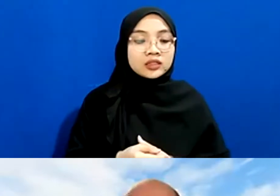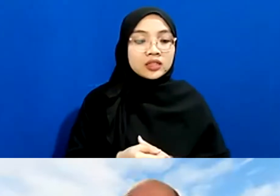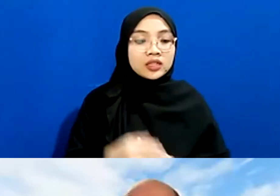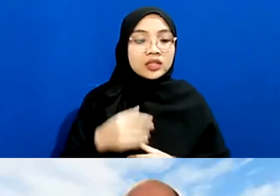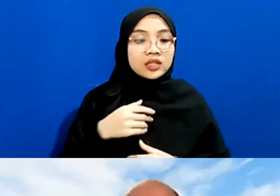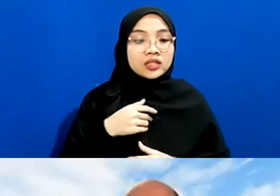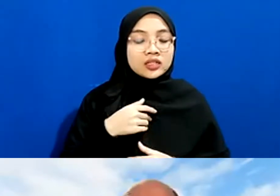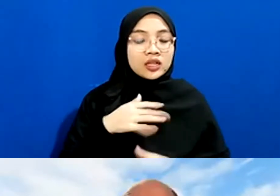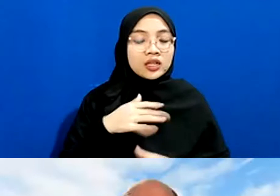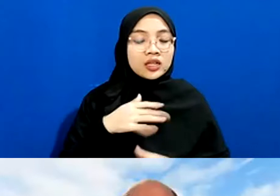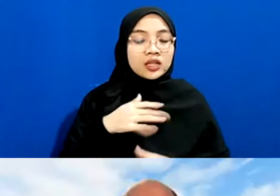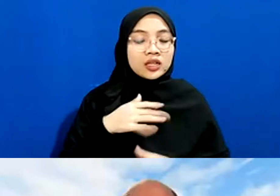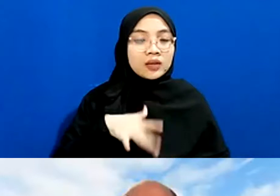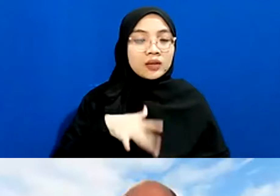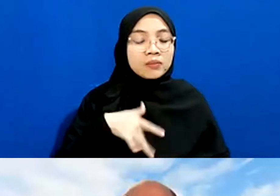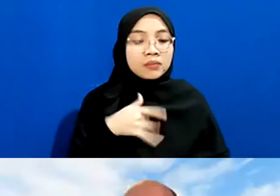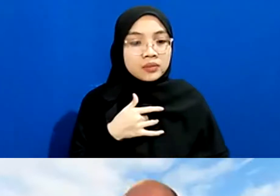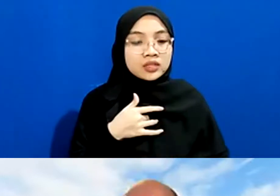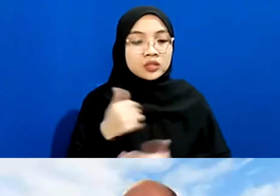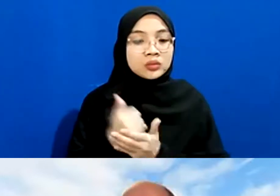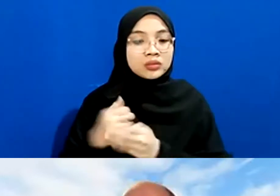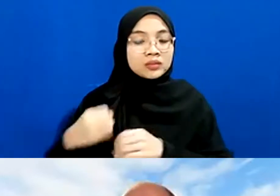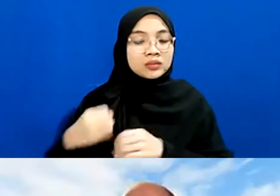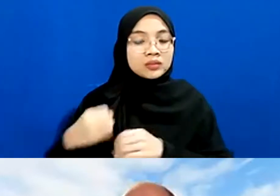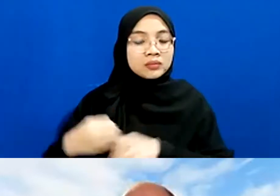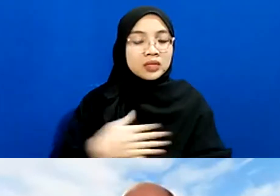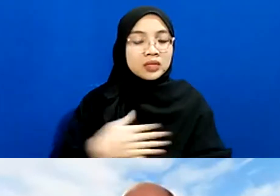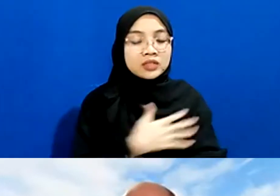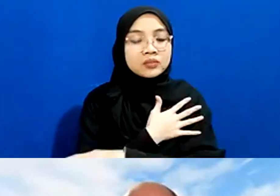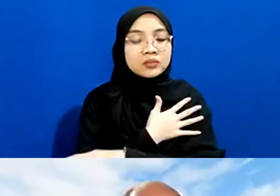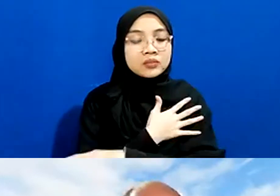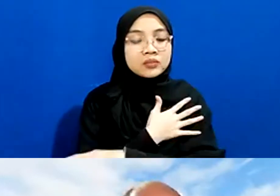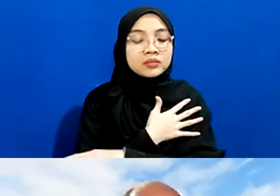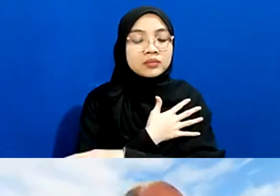I sense that this has been such an inspiring